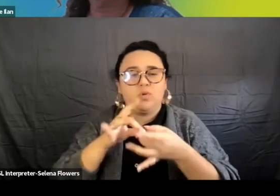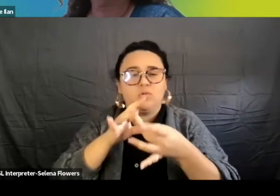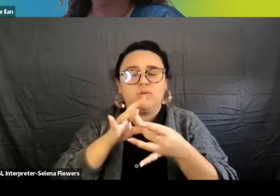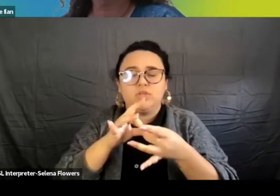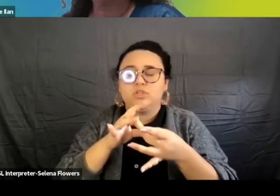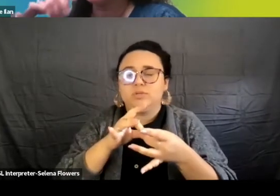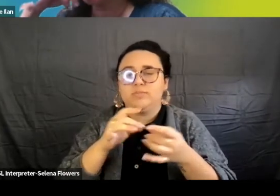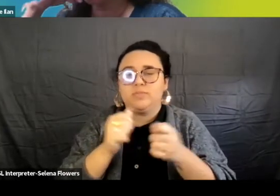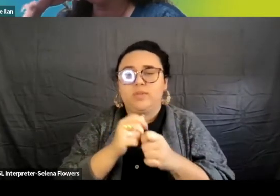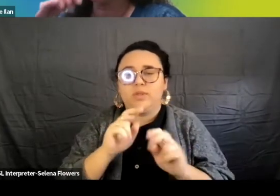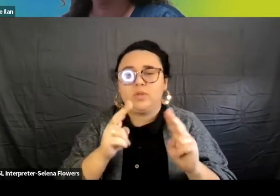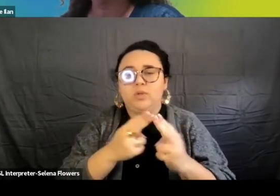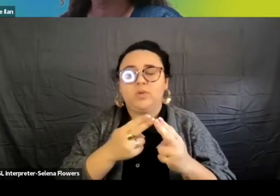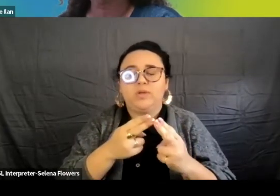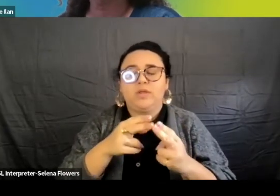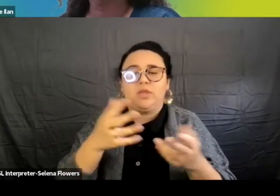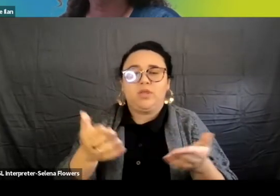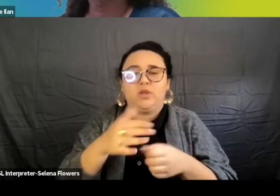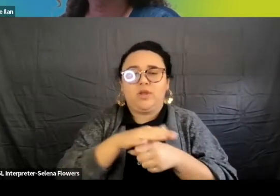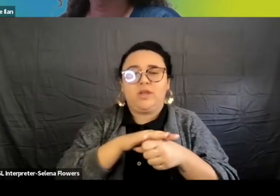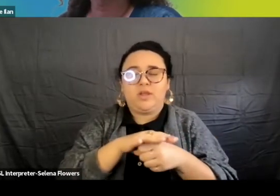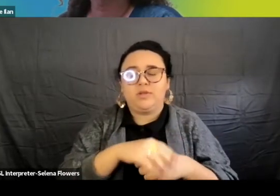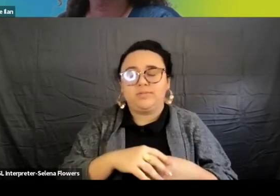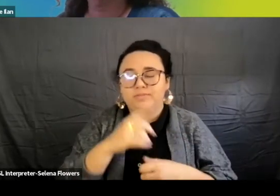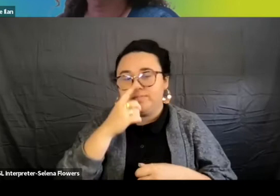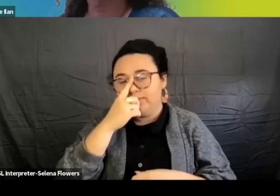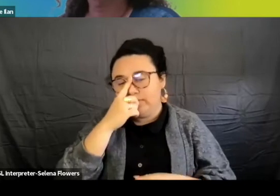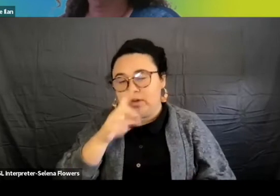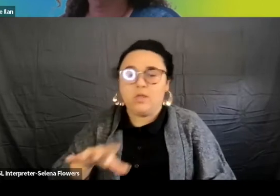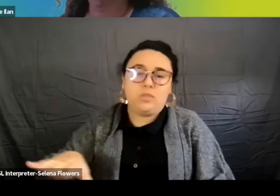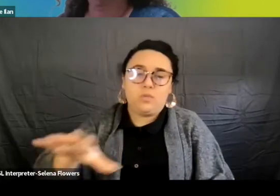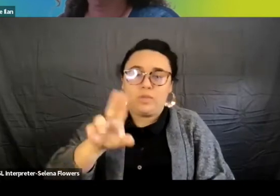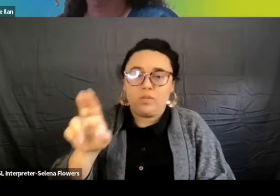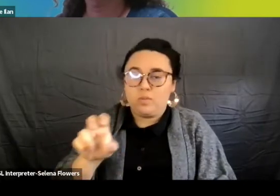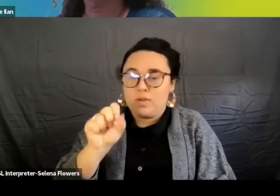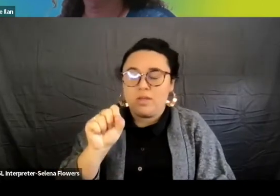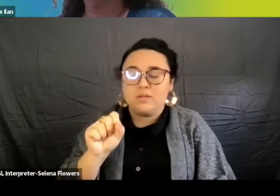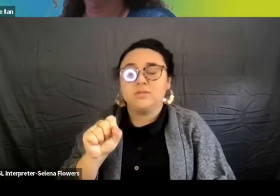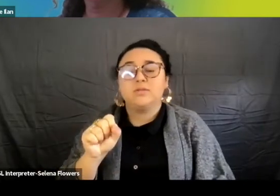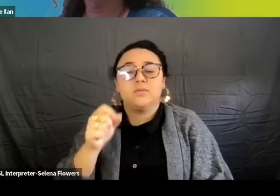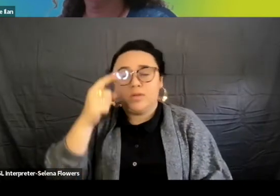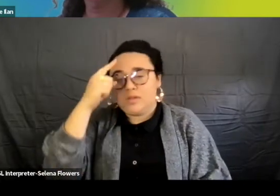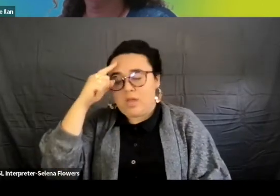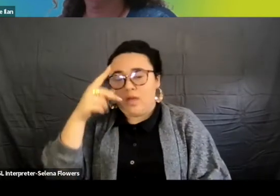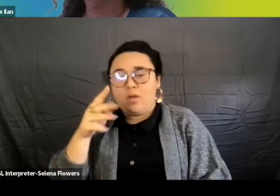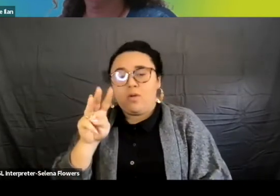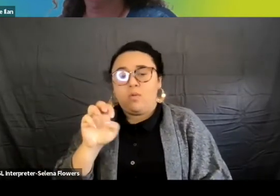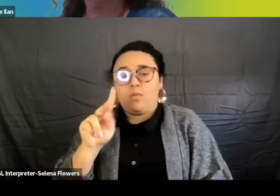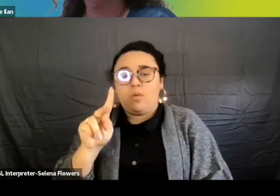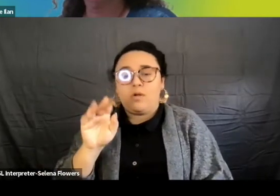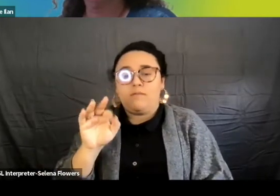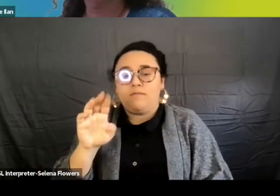the unions in the nation. We thought that workforce development could be one of